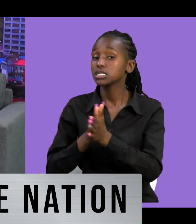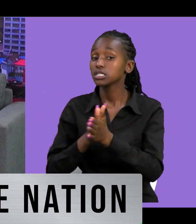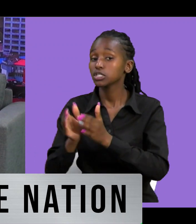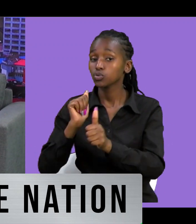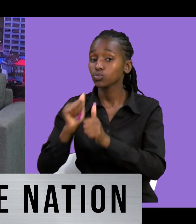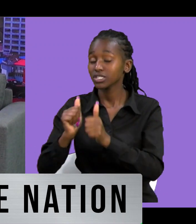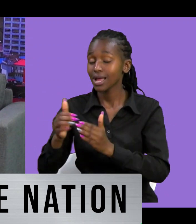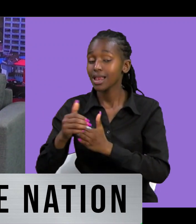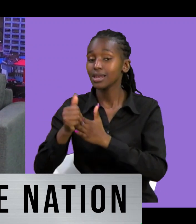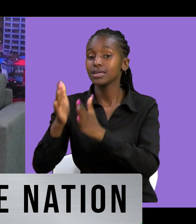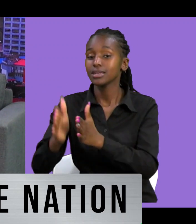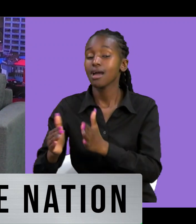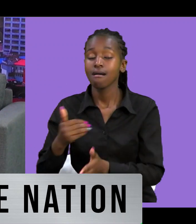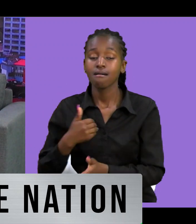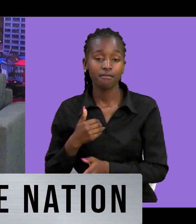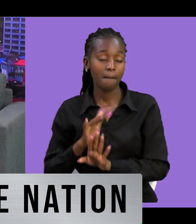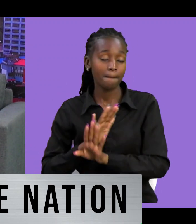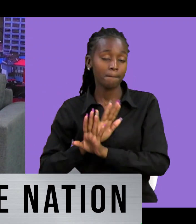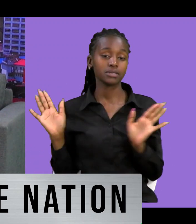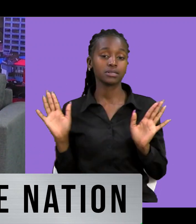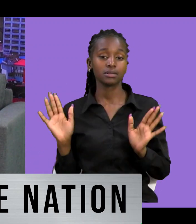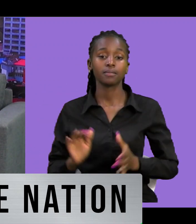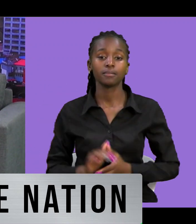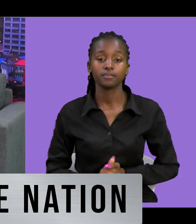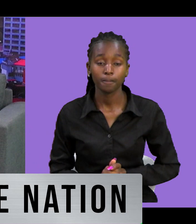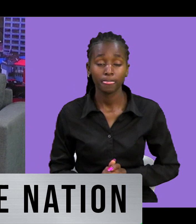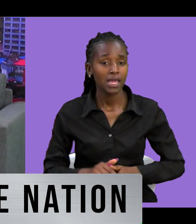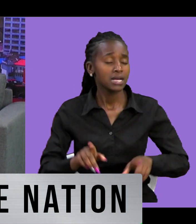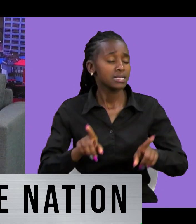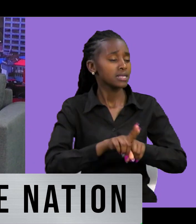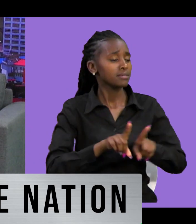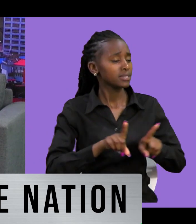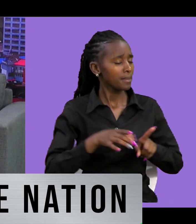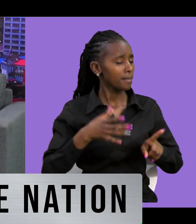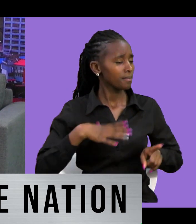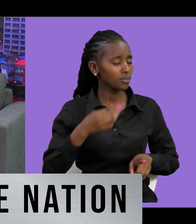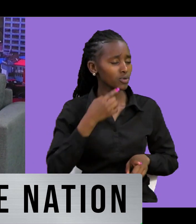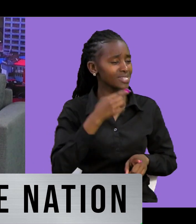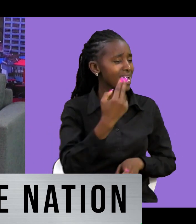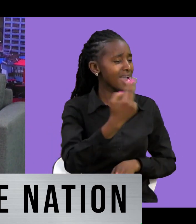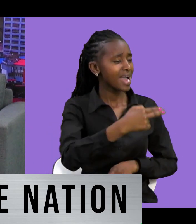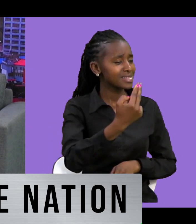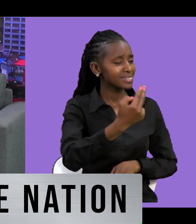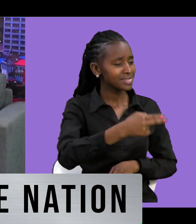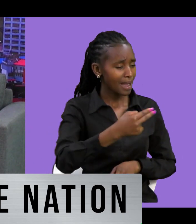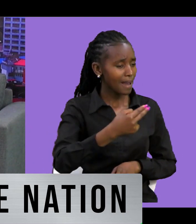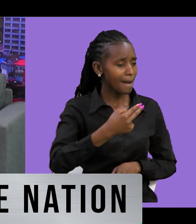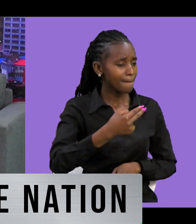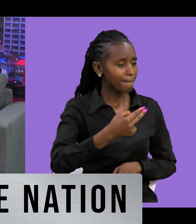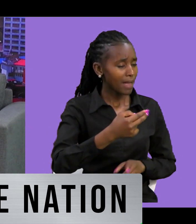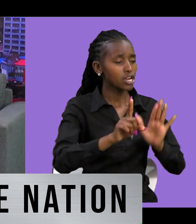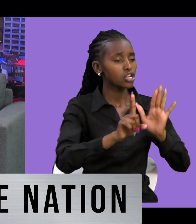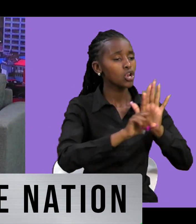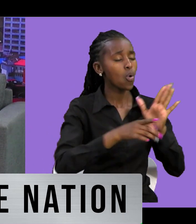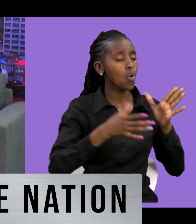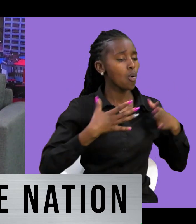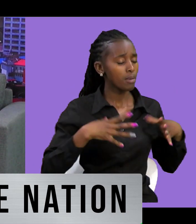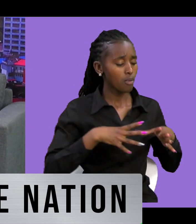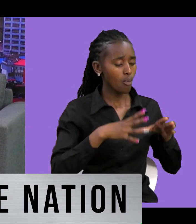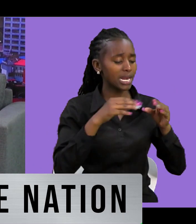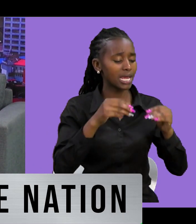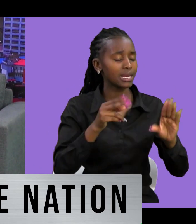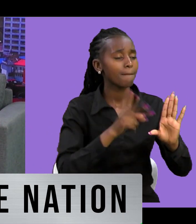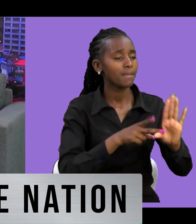the leaders. But then it is said that it is mostly the hustlers, the low people who go to